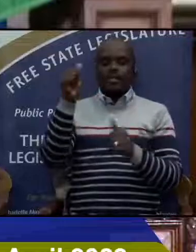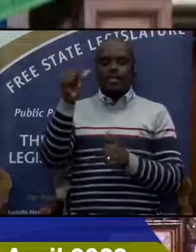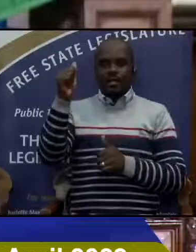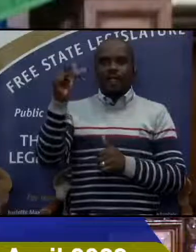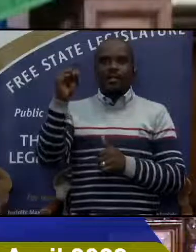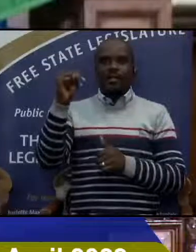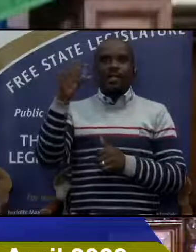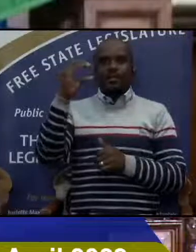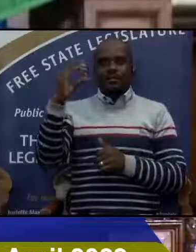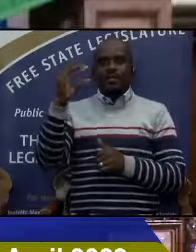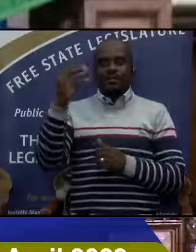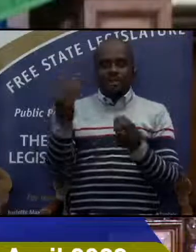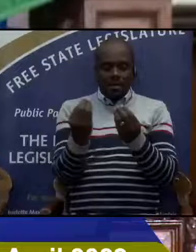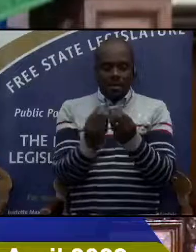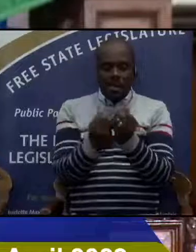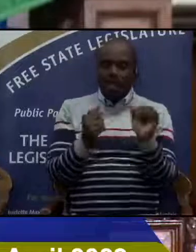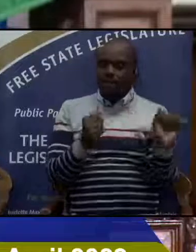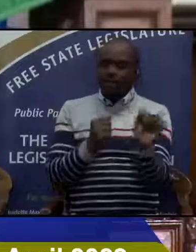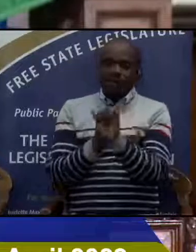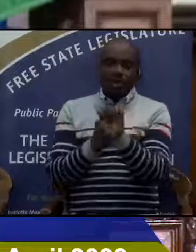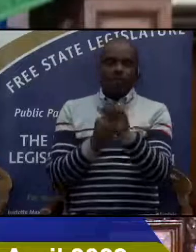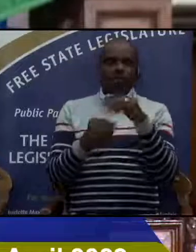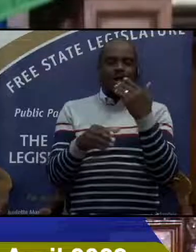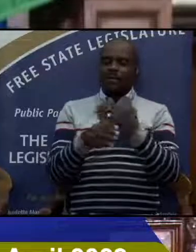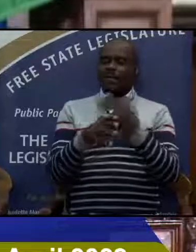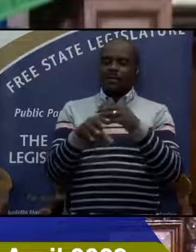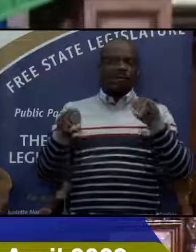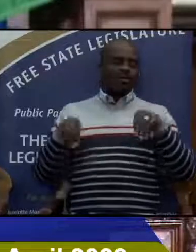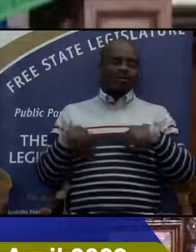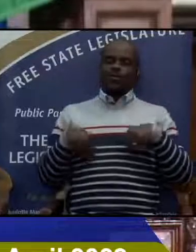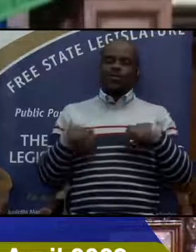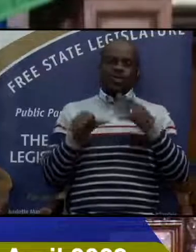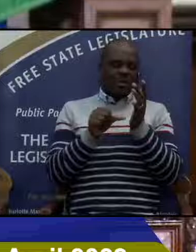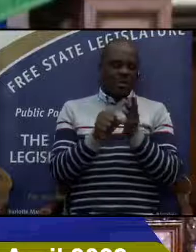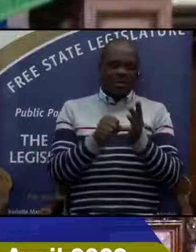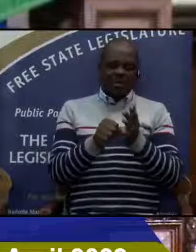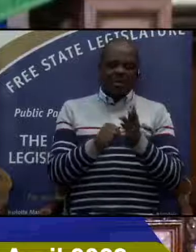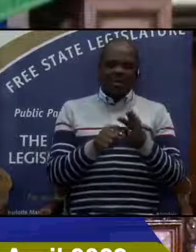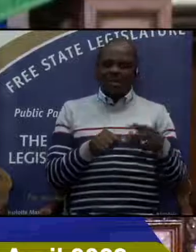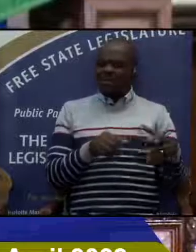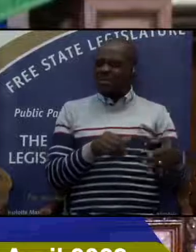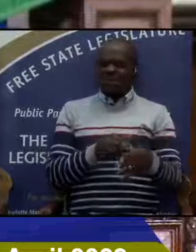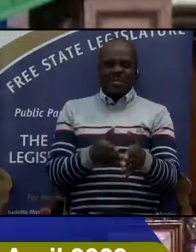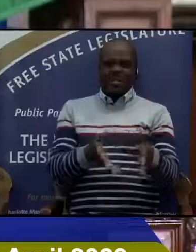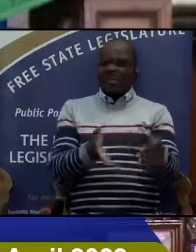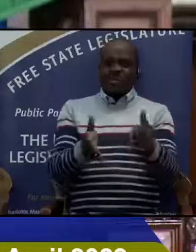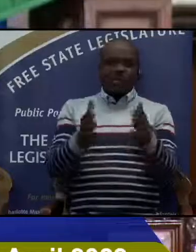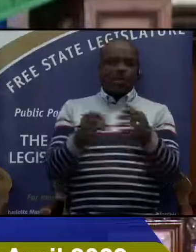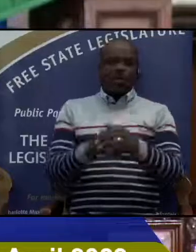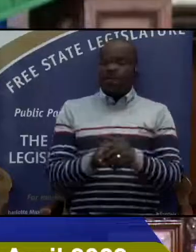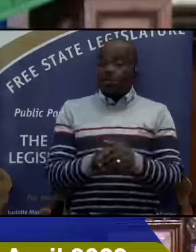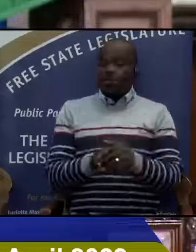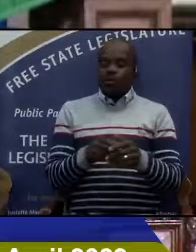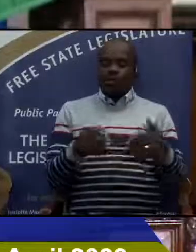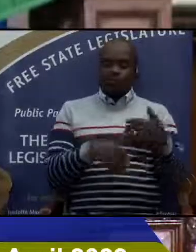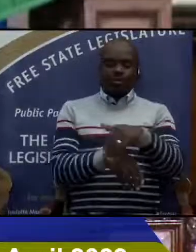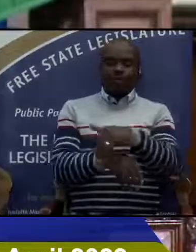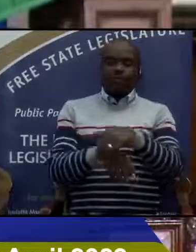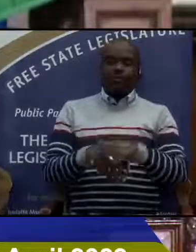in sewage and refuse, and while potholes have isolated their towns from economic development are part of the